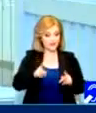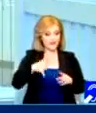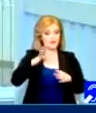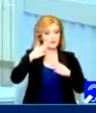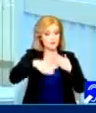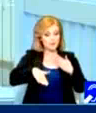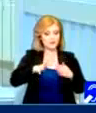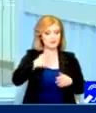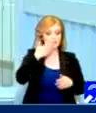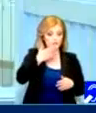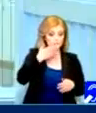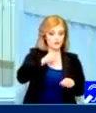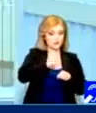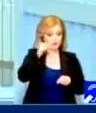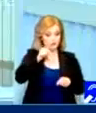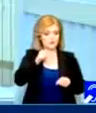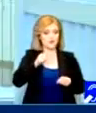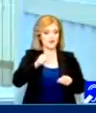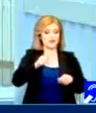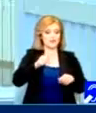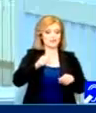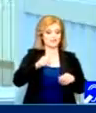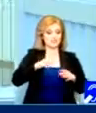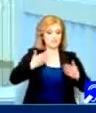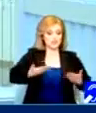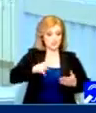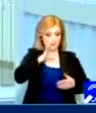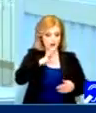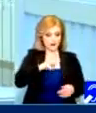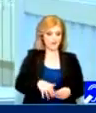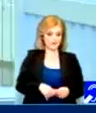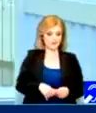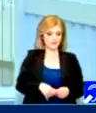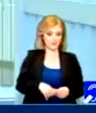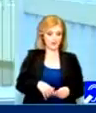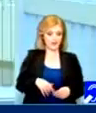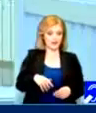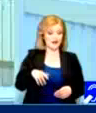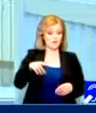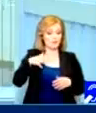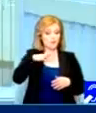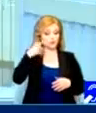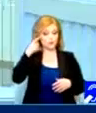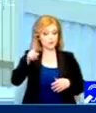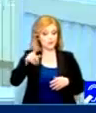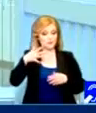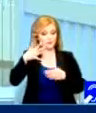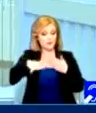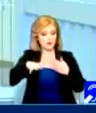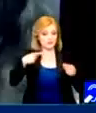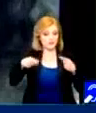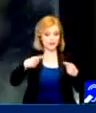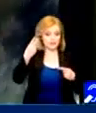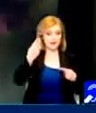experience the world. To see like a dog, to hear like a dog. You can actually, you know, many people